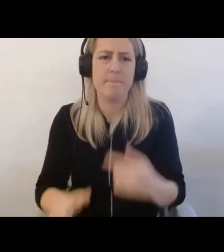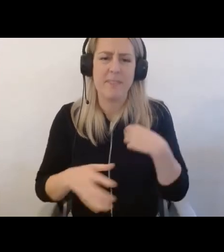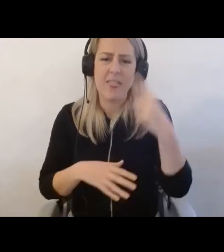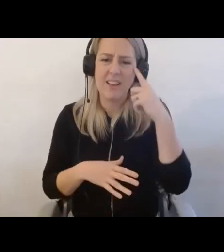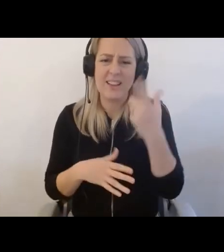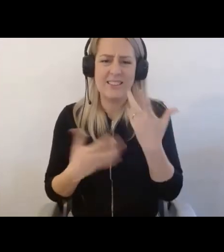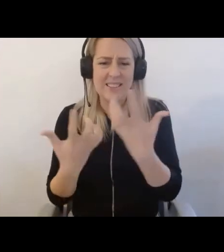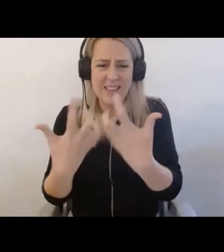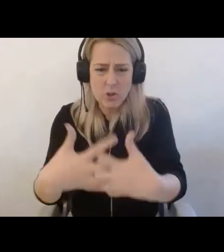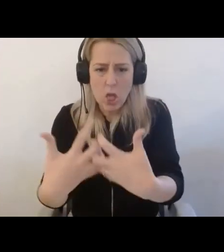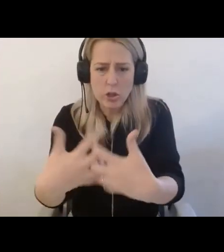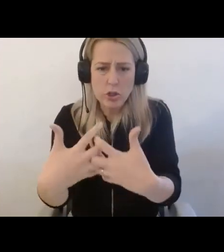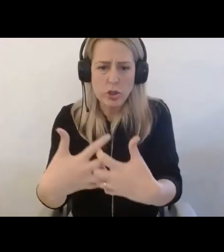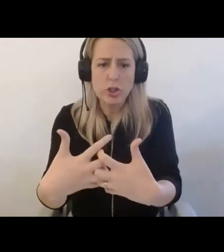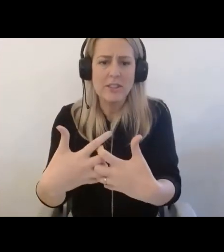sure